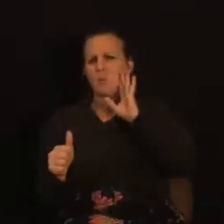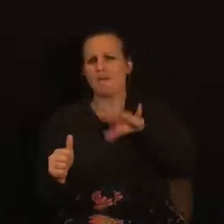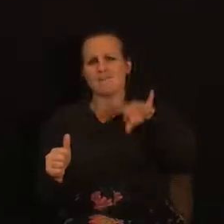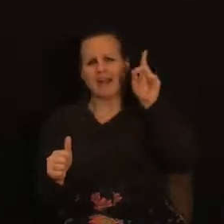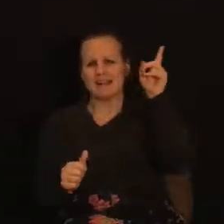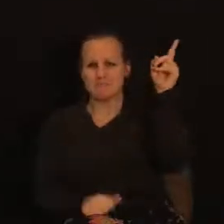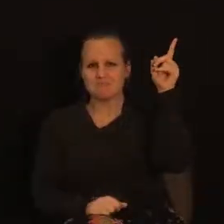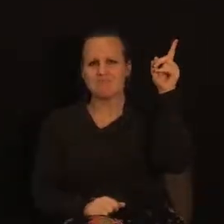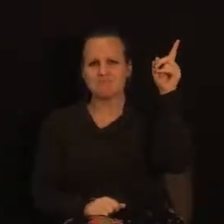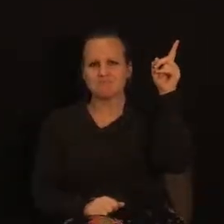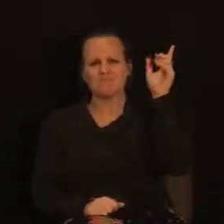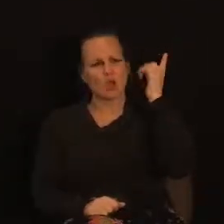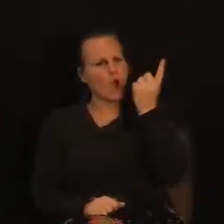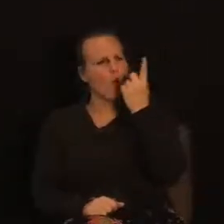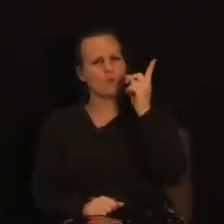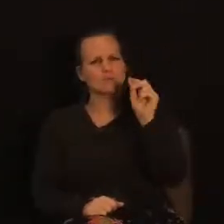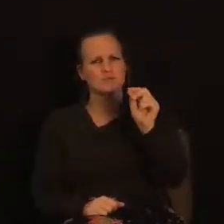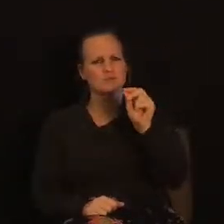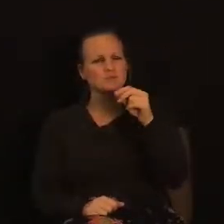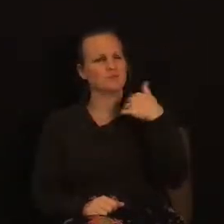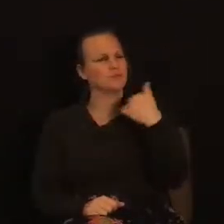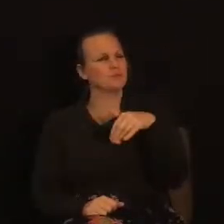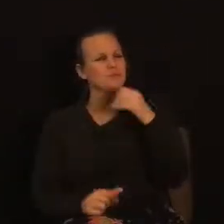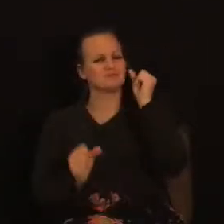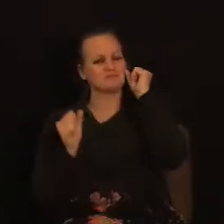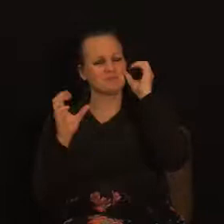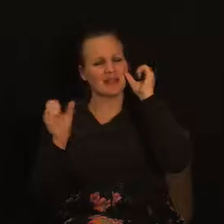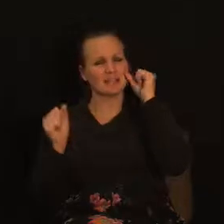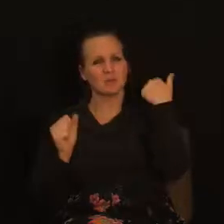Lord himself. It's amazing. We know